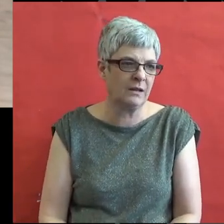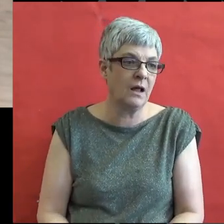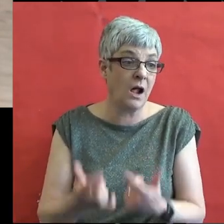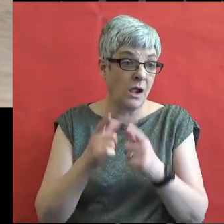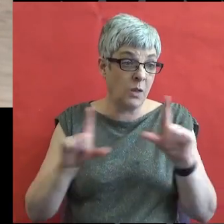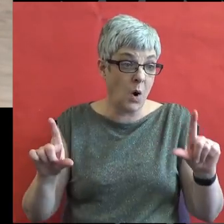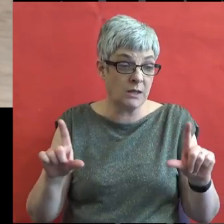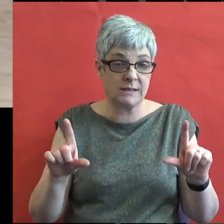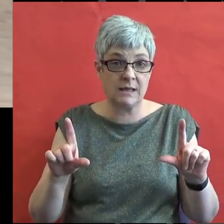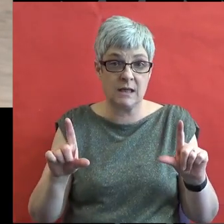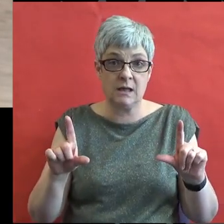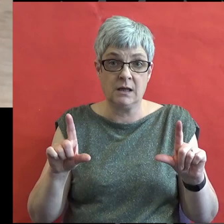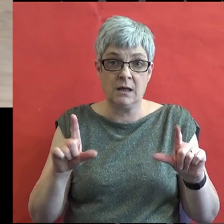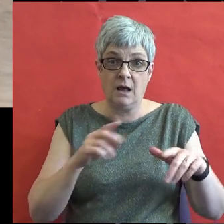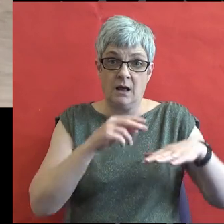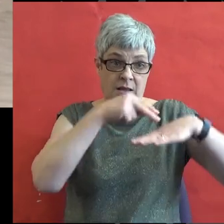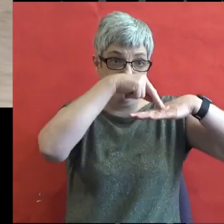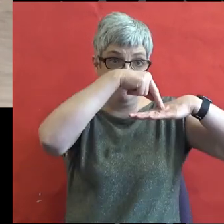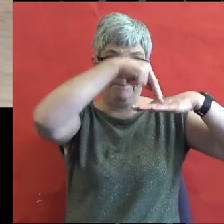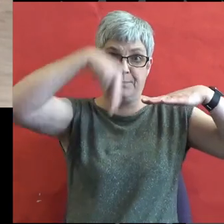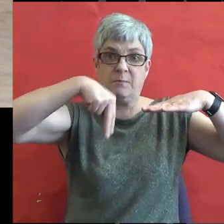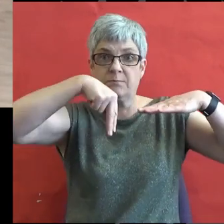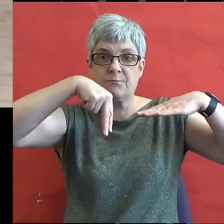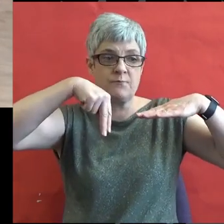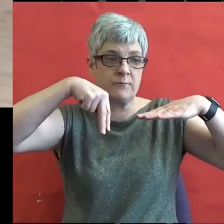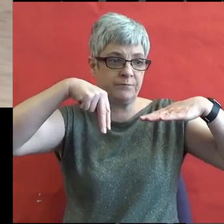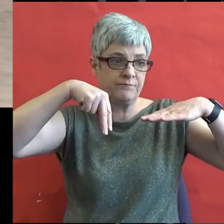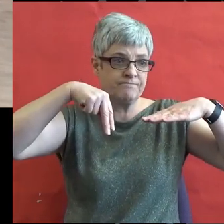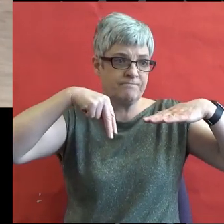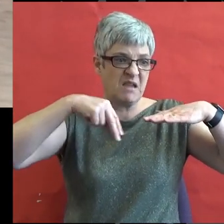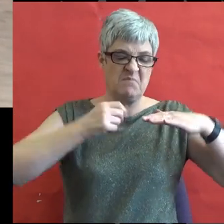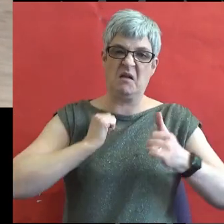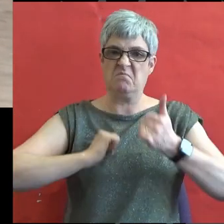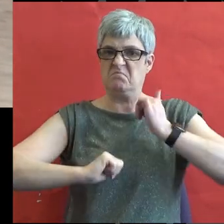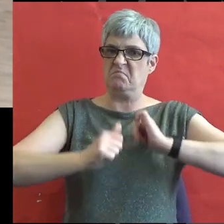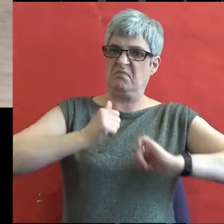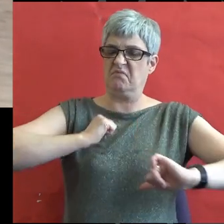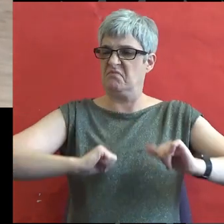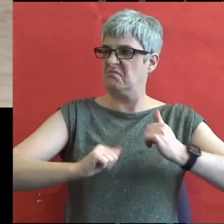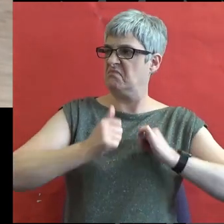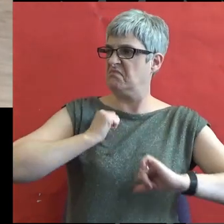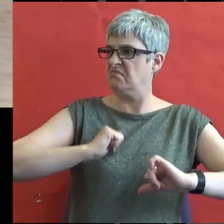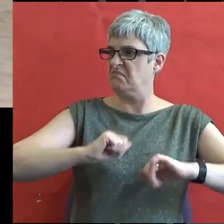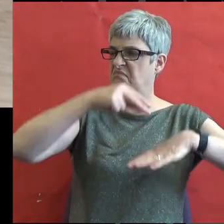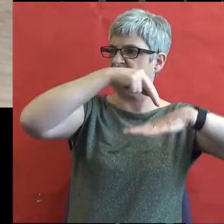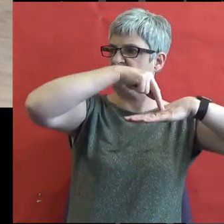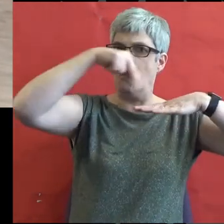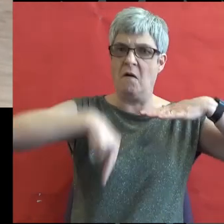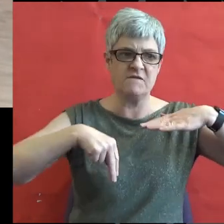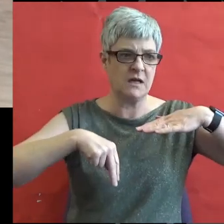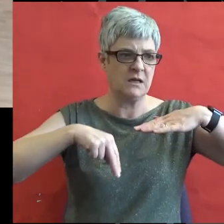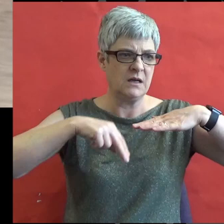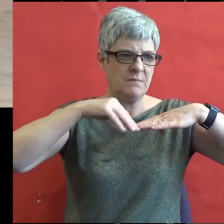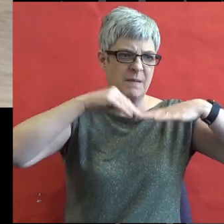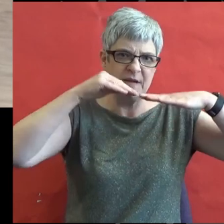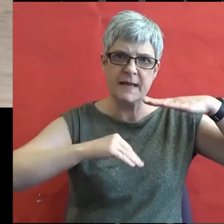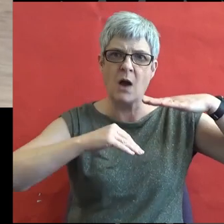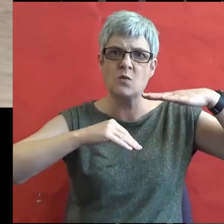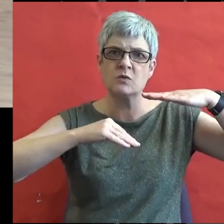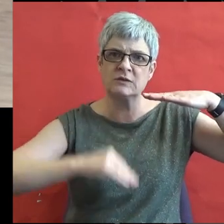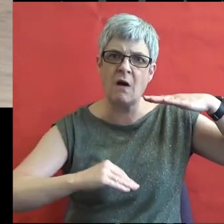Lord, take me off my pedestal, my pious stand of conceit. Bring me down off of